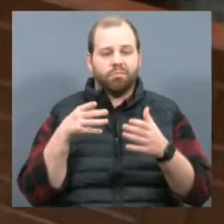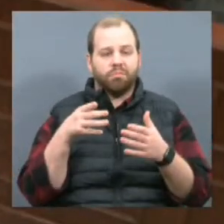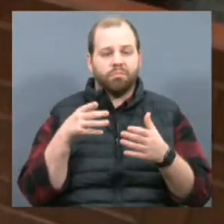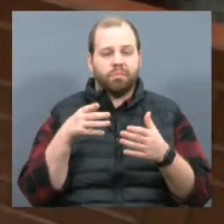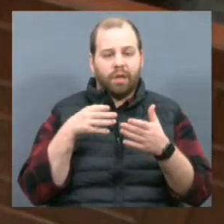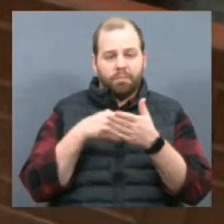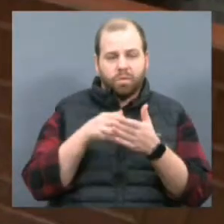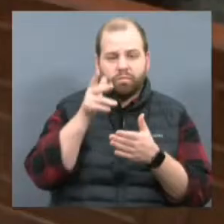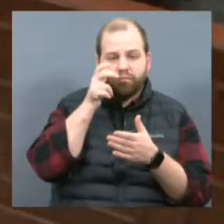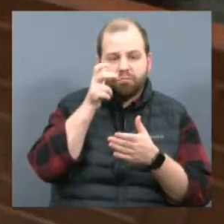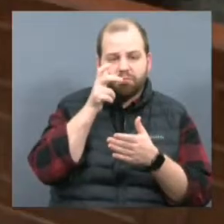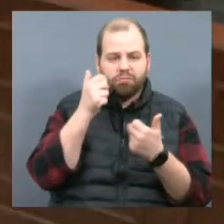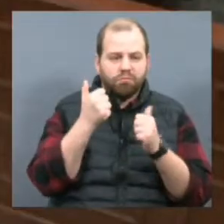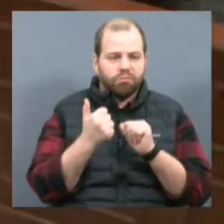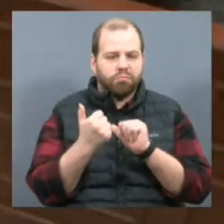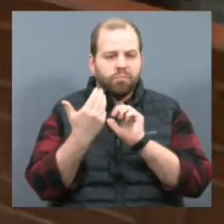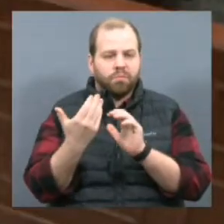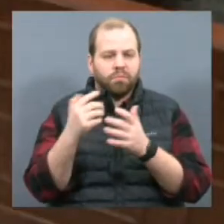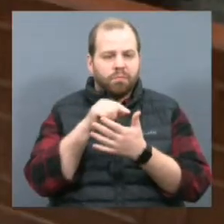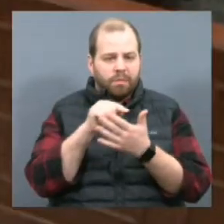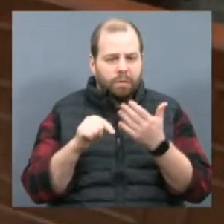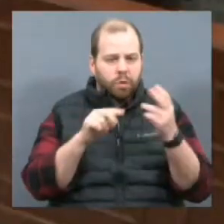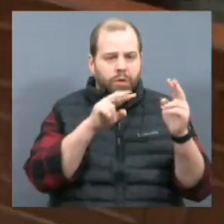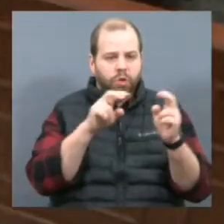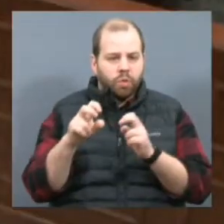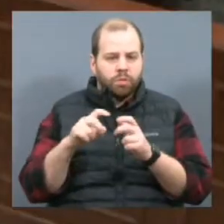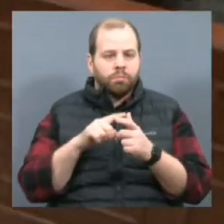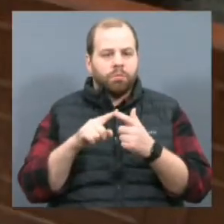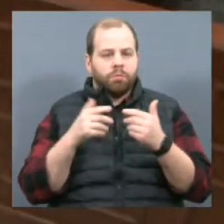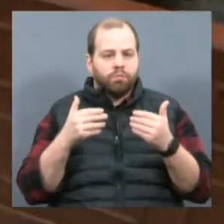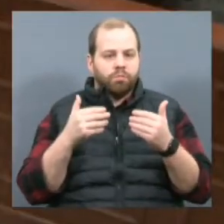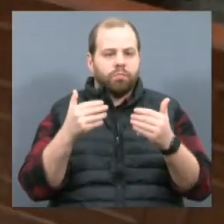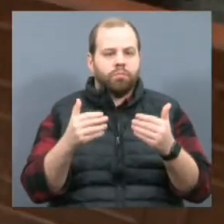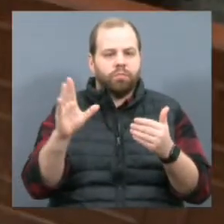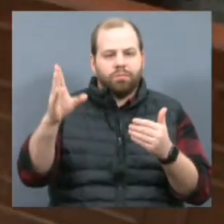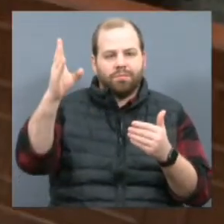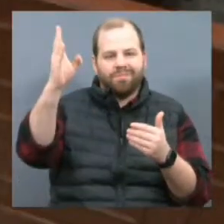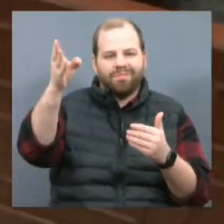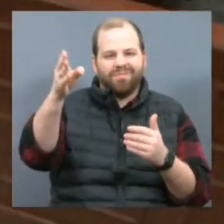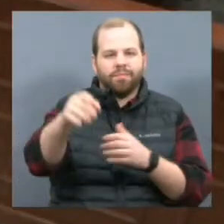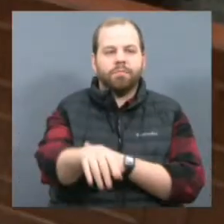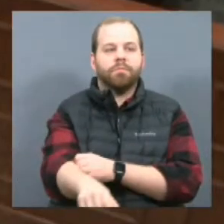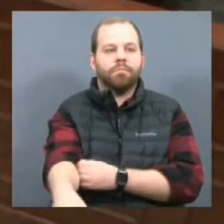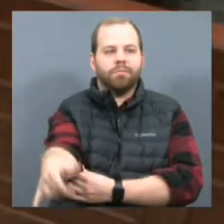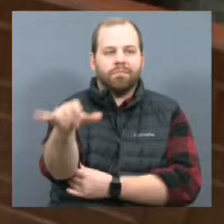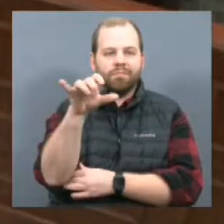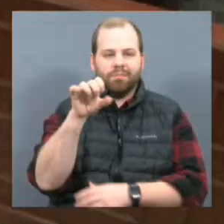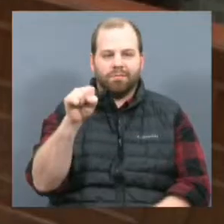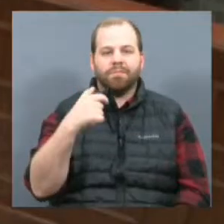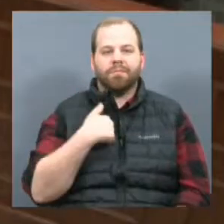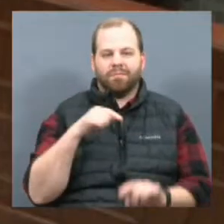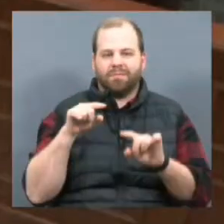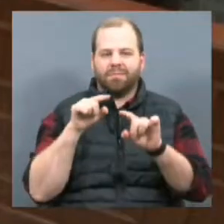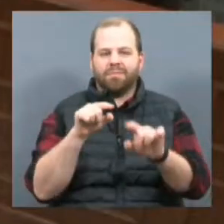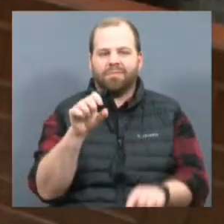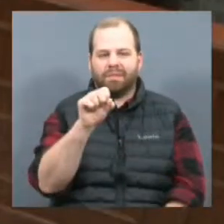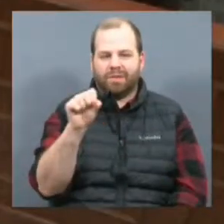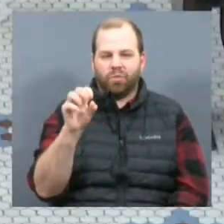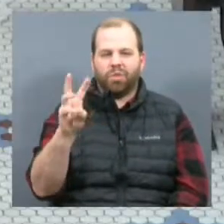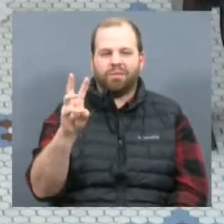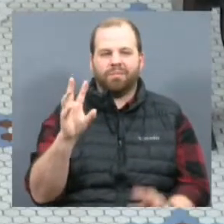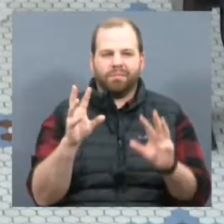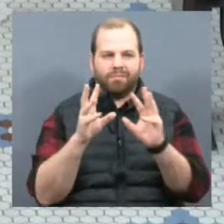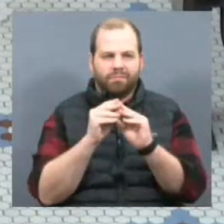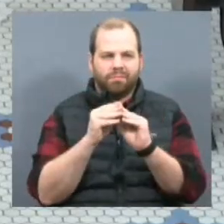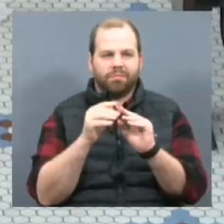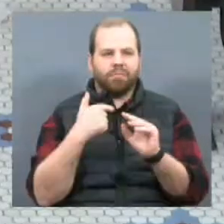free to address any of those issues. Also, feel free to go ahead with your presentation. And yes, I did attend the Southwest meeting and